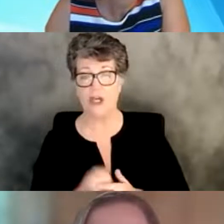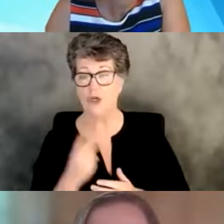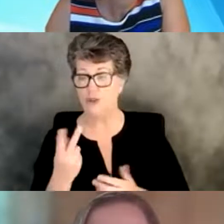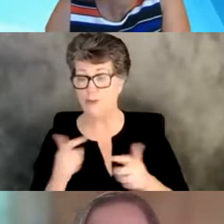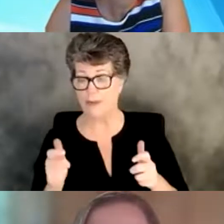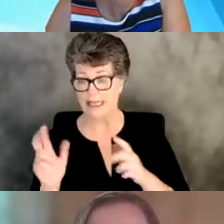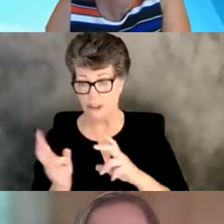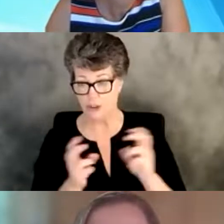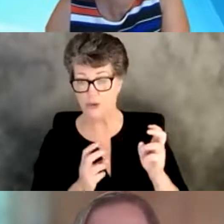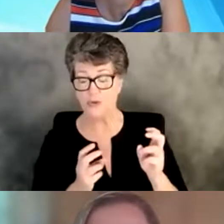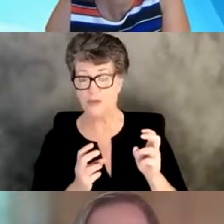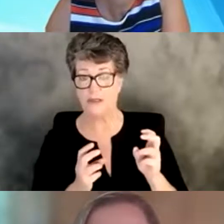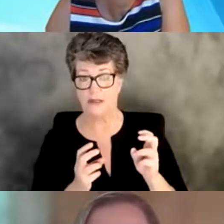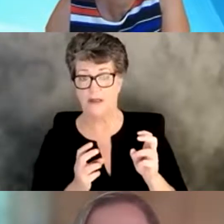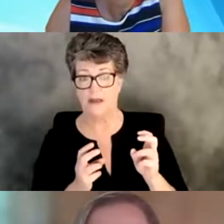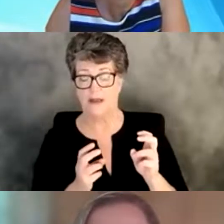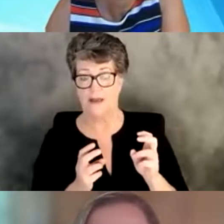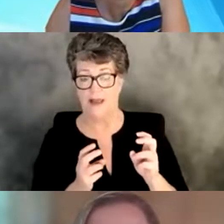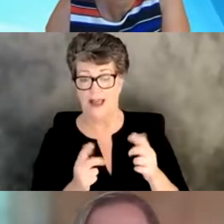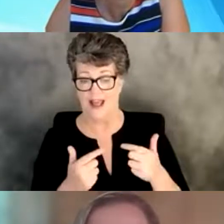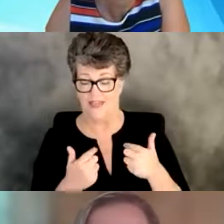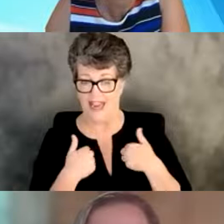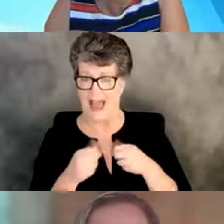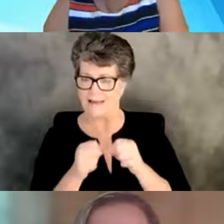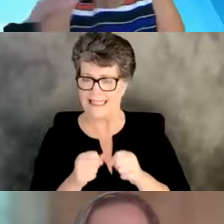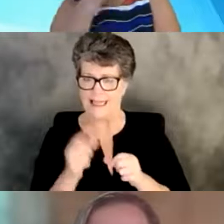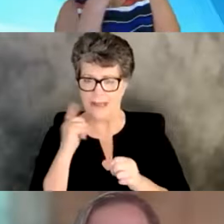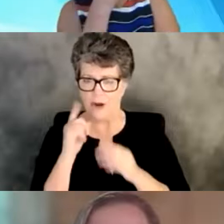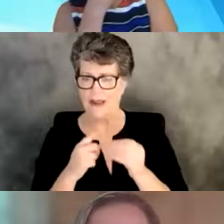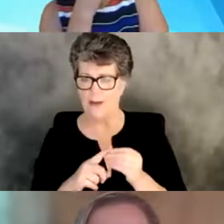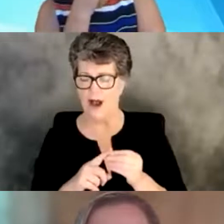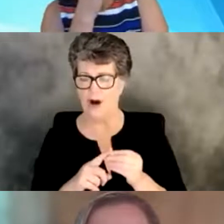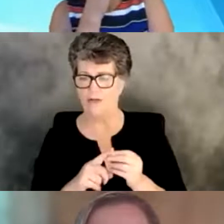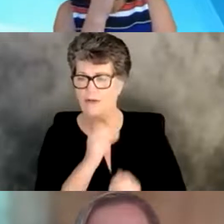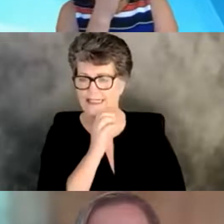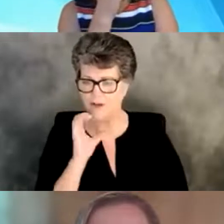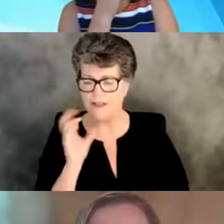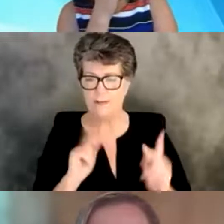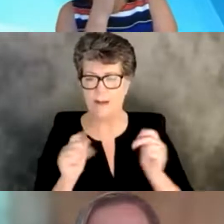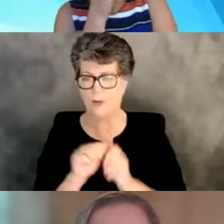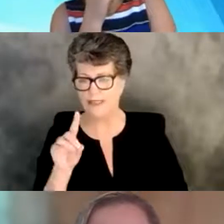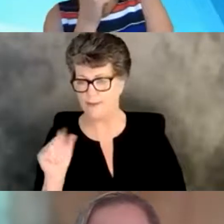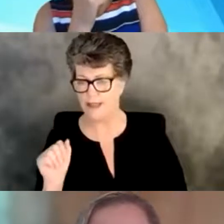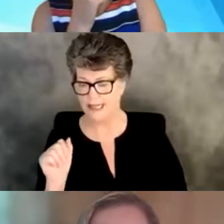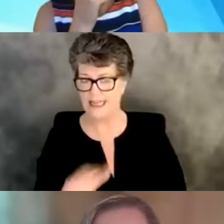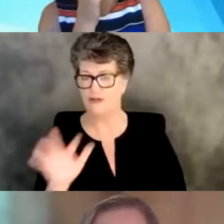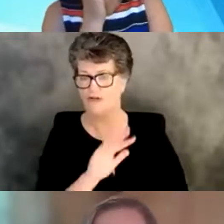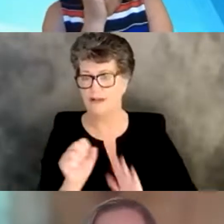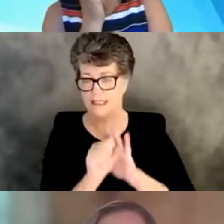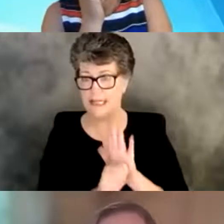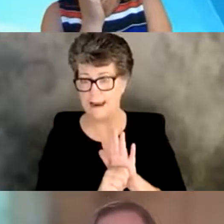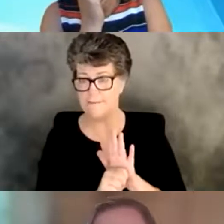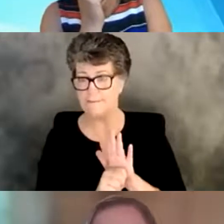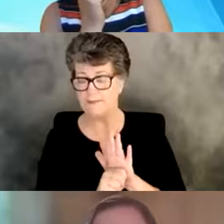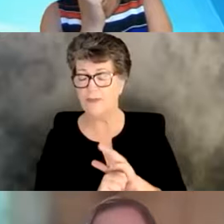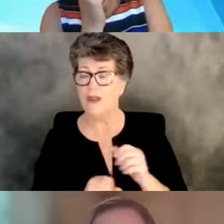that I keep hearing from seniors, people with disabilities across the state. The